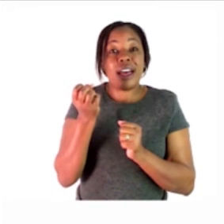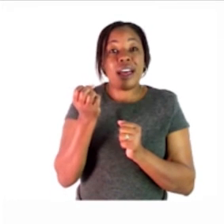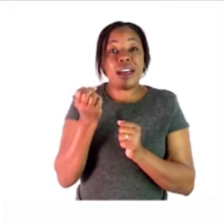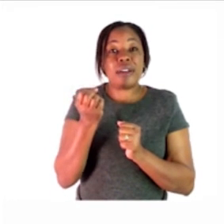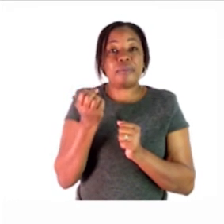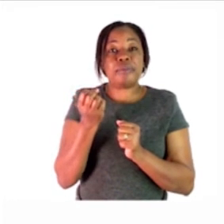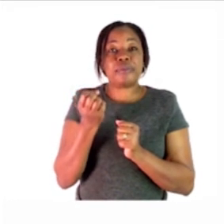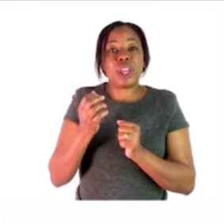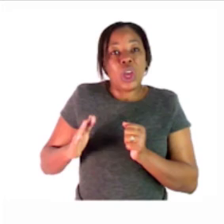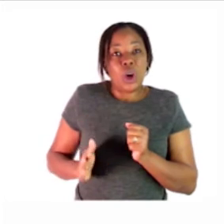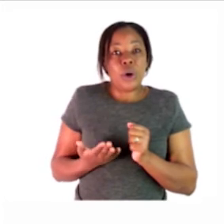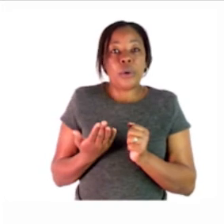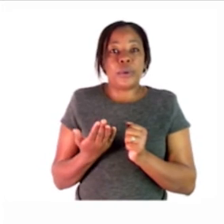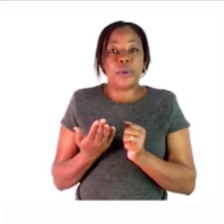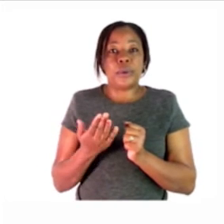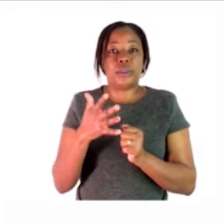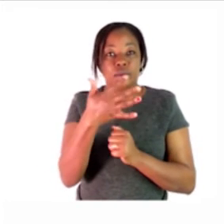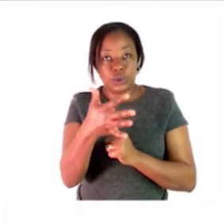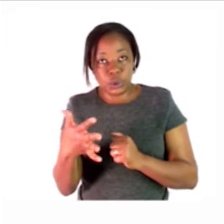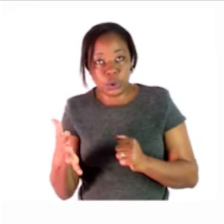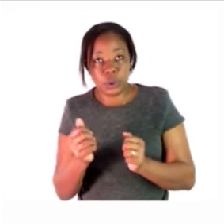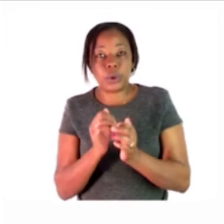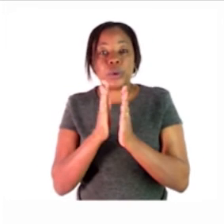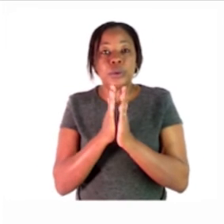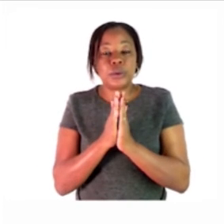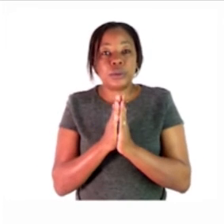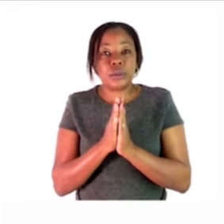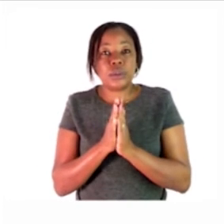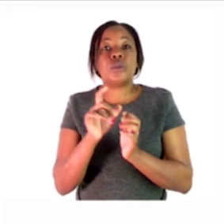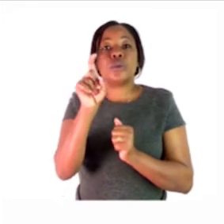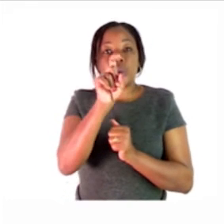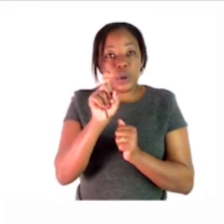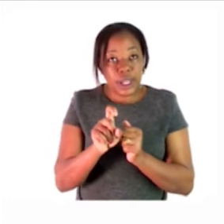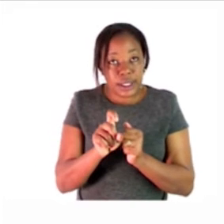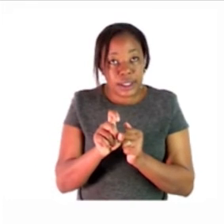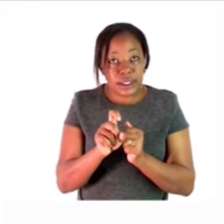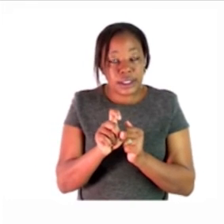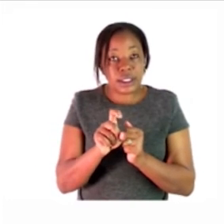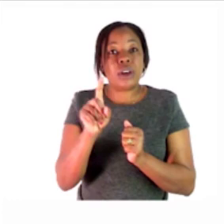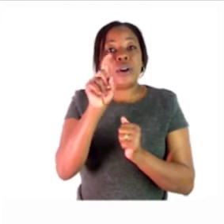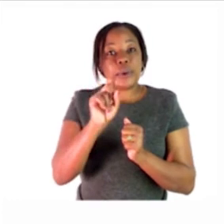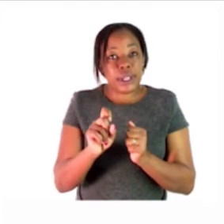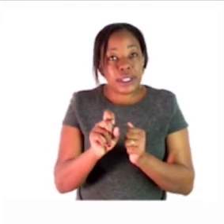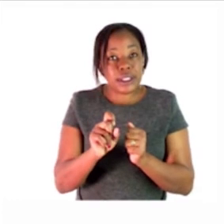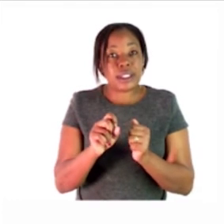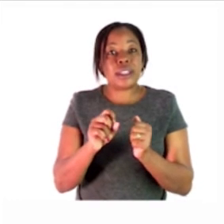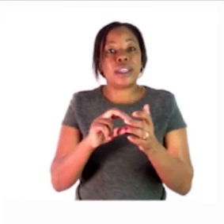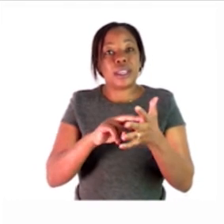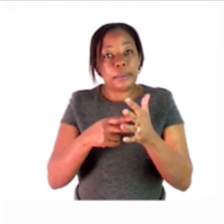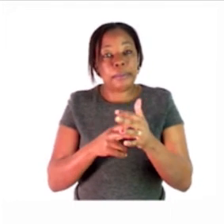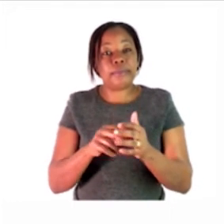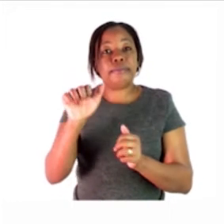use some. Can I have some water, please? So you are going to circle some. Okay, do the rest